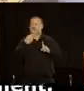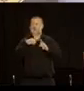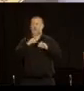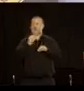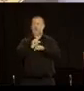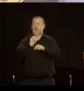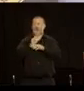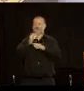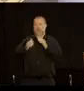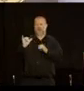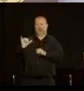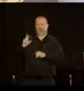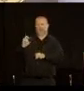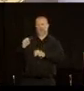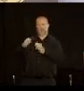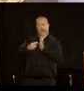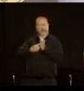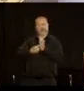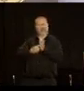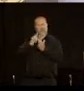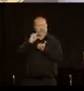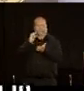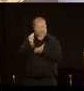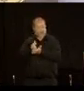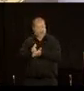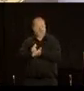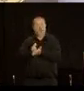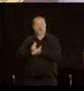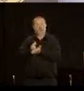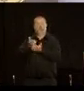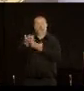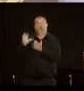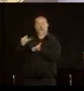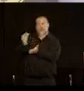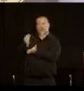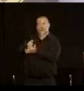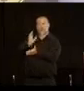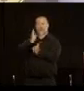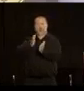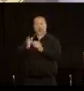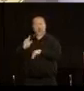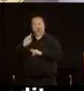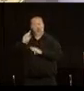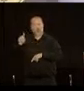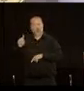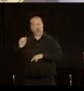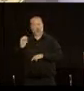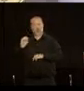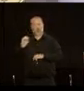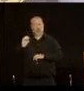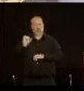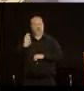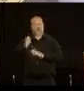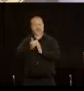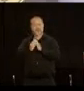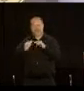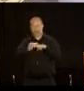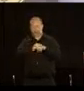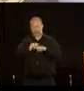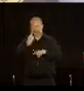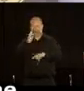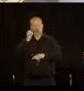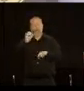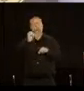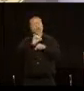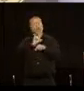working to finish his core credit requirements for graduation. And after graduation, he'll be beginning his job skills training for his